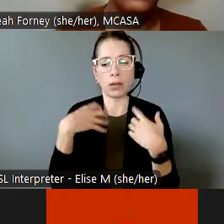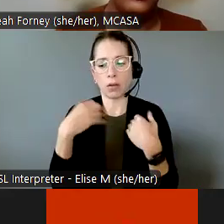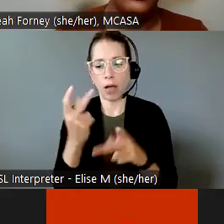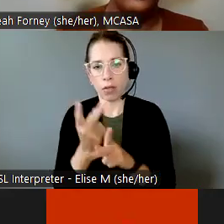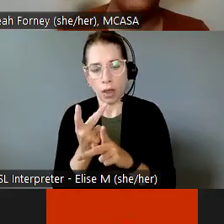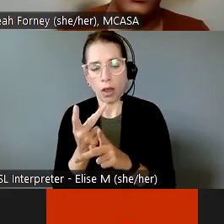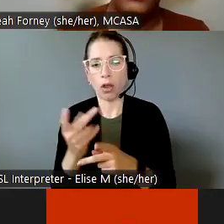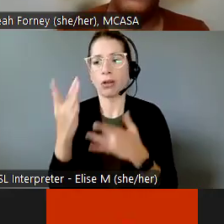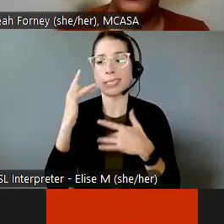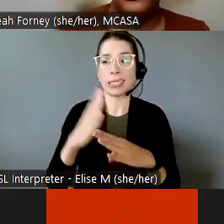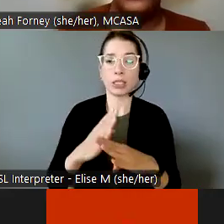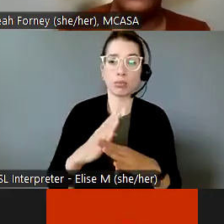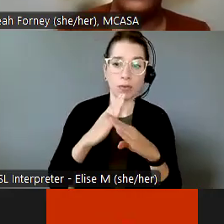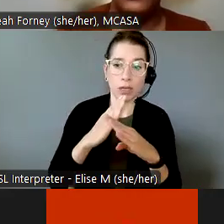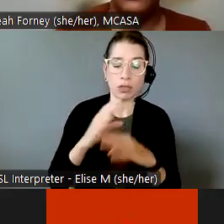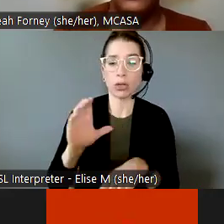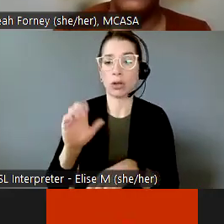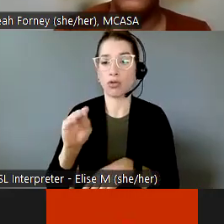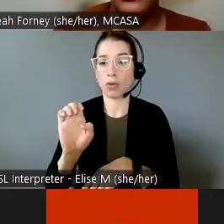prevention, crime prevention,